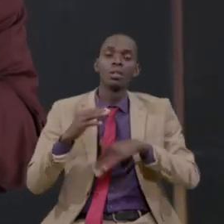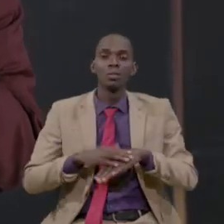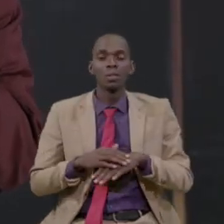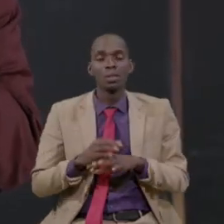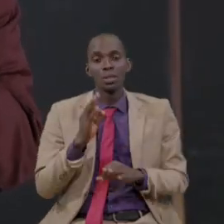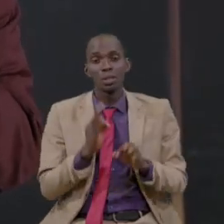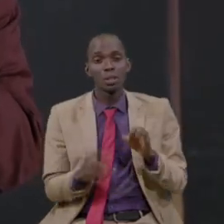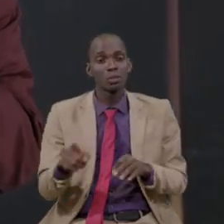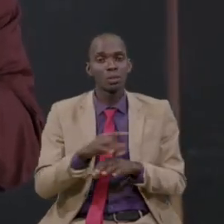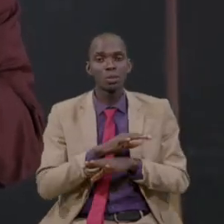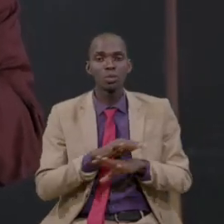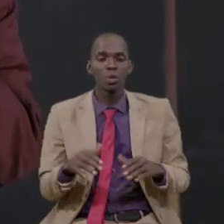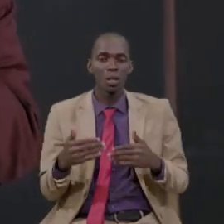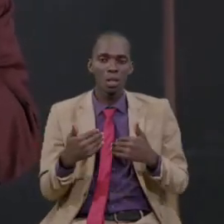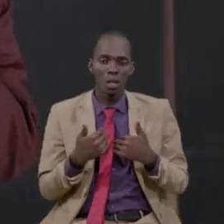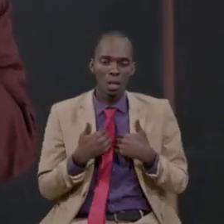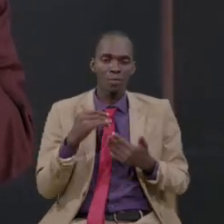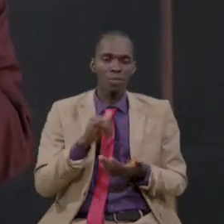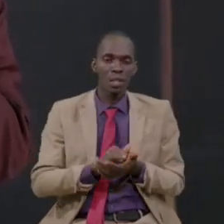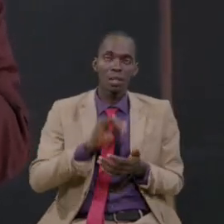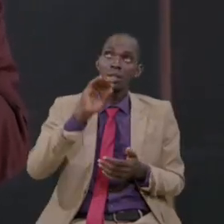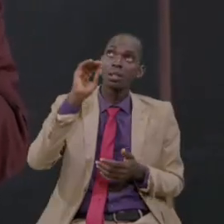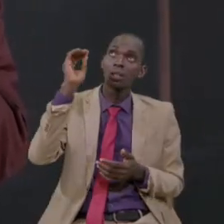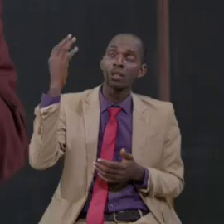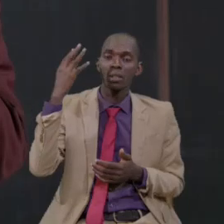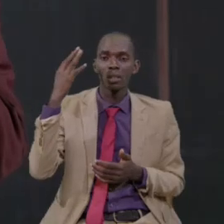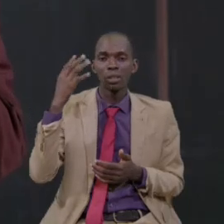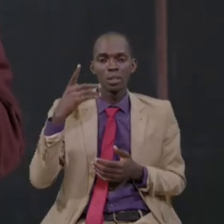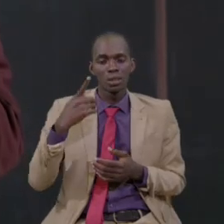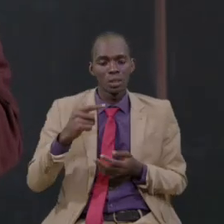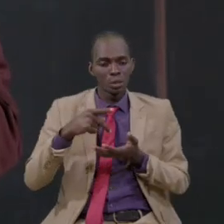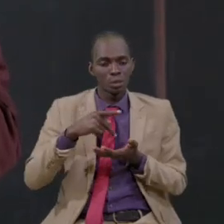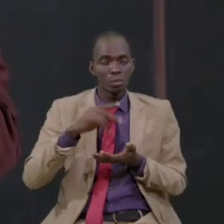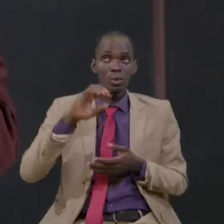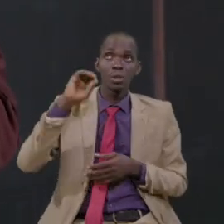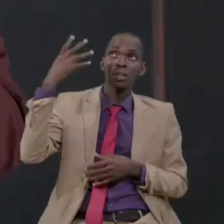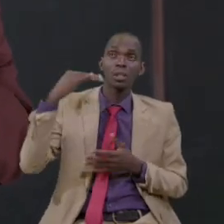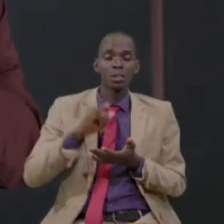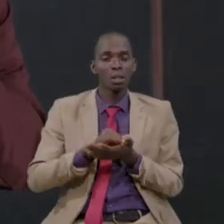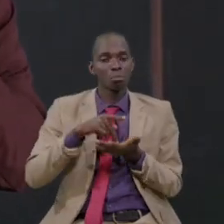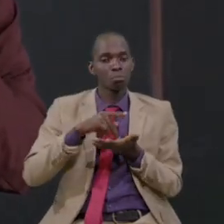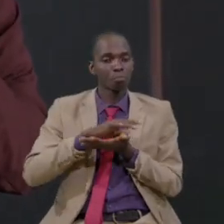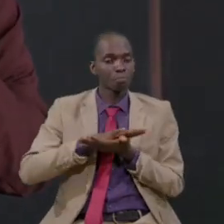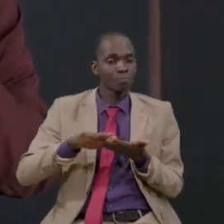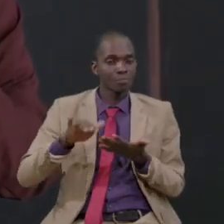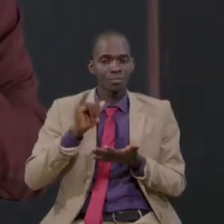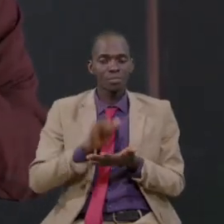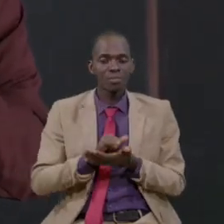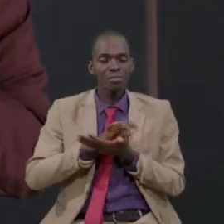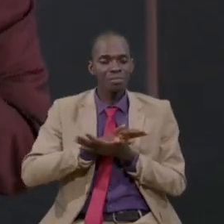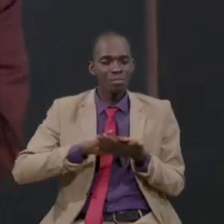that grace that purifies, that cleanses, that makes us